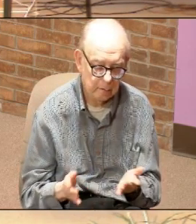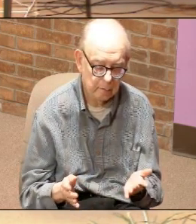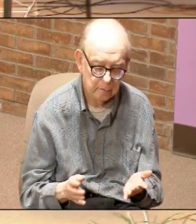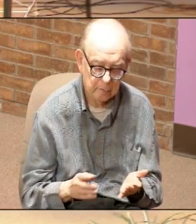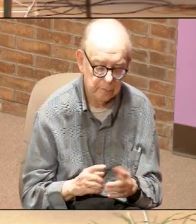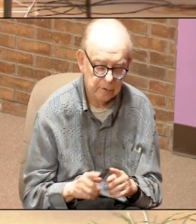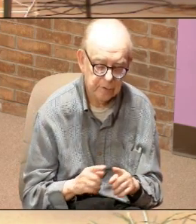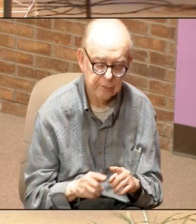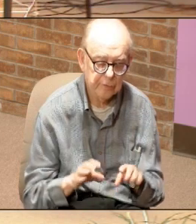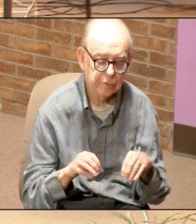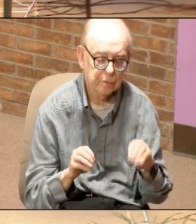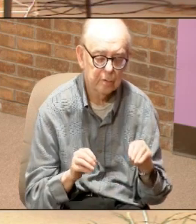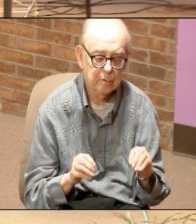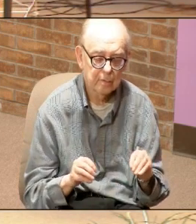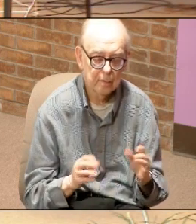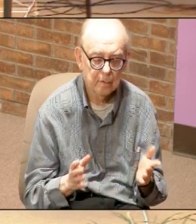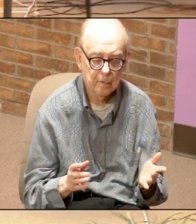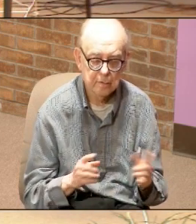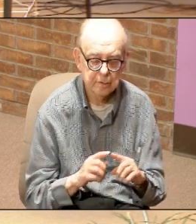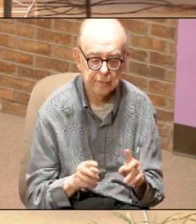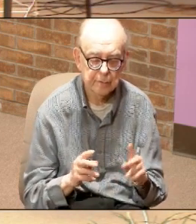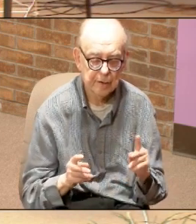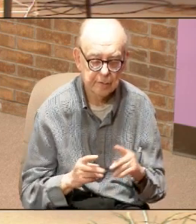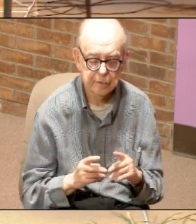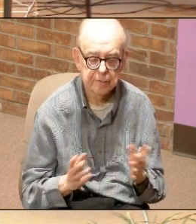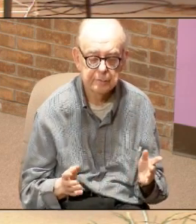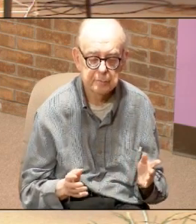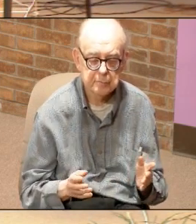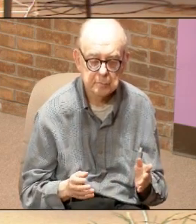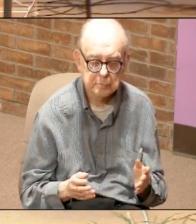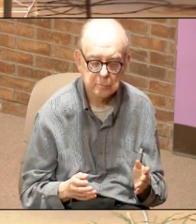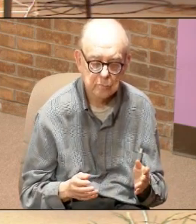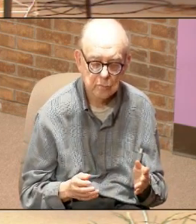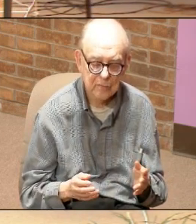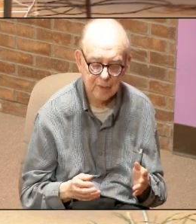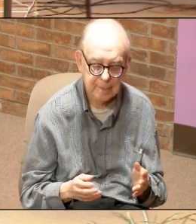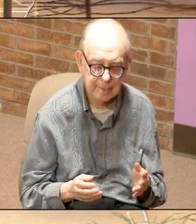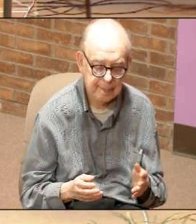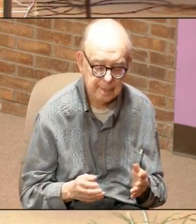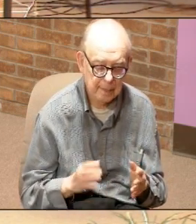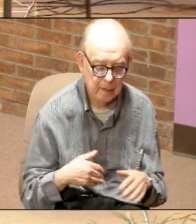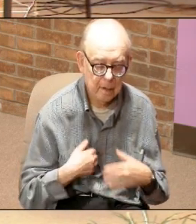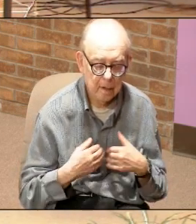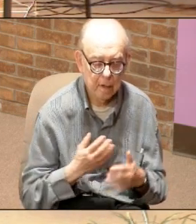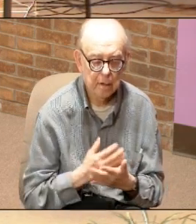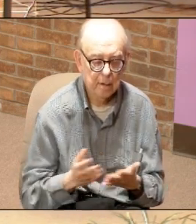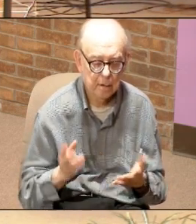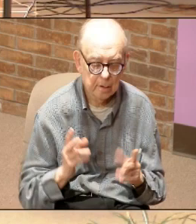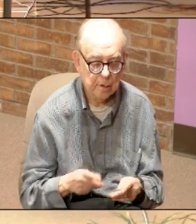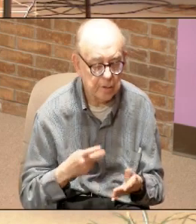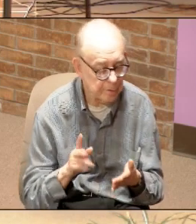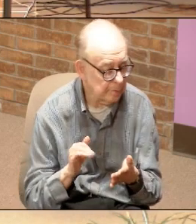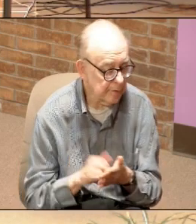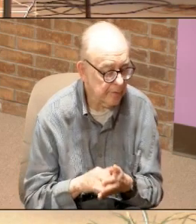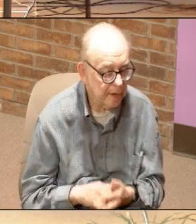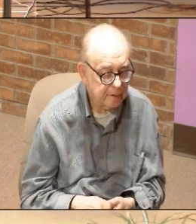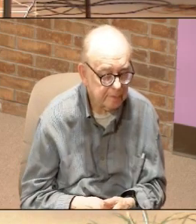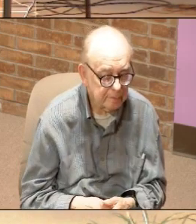or Myers or Aldi's. And can you have somebody there to pay for it